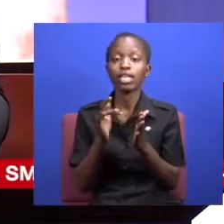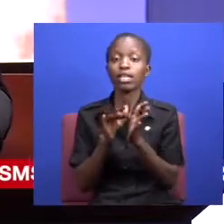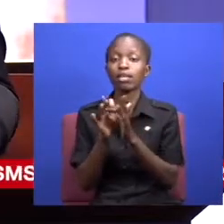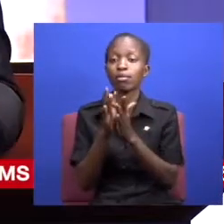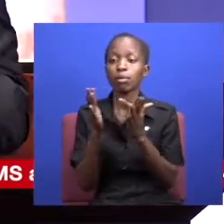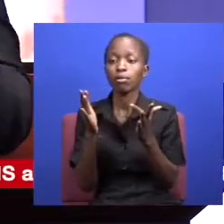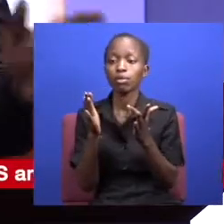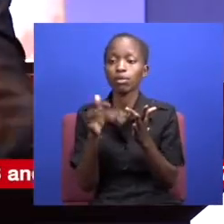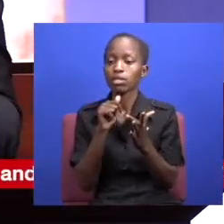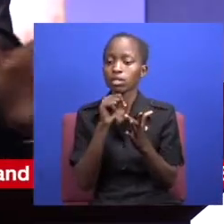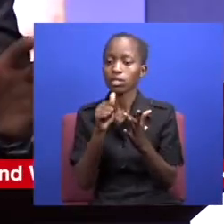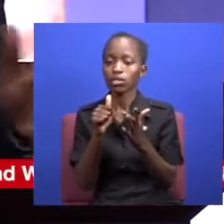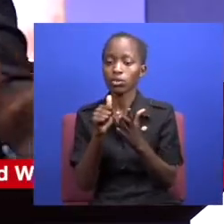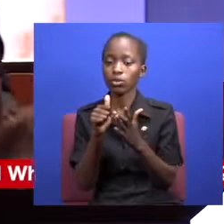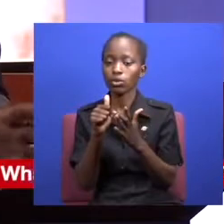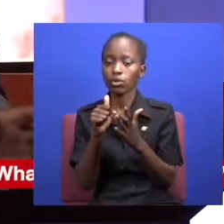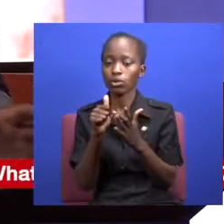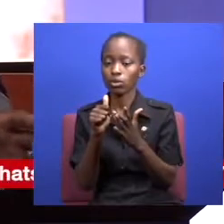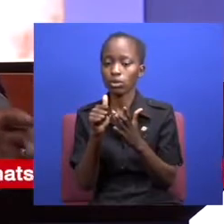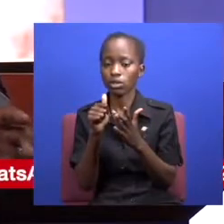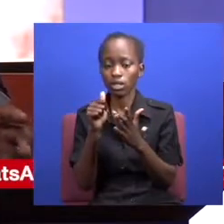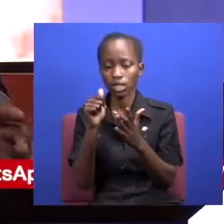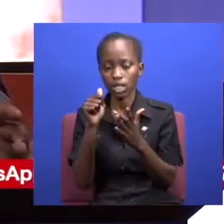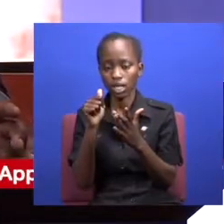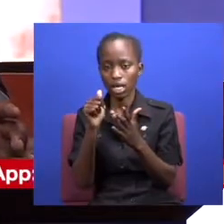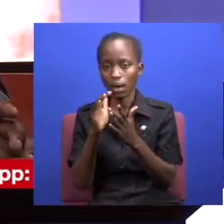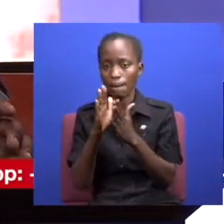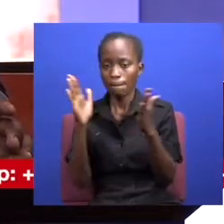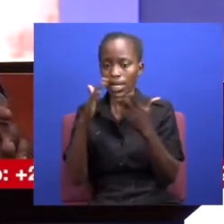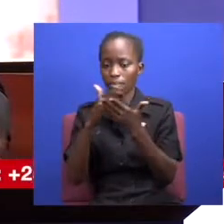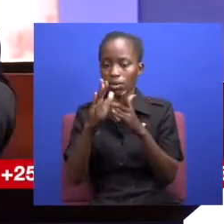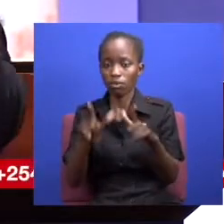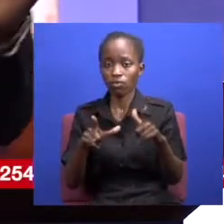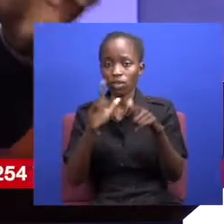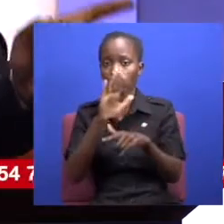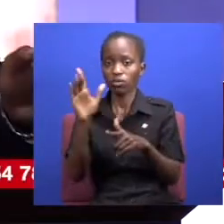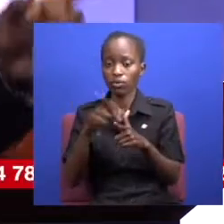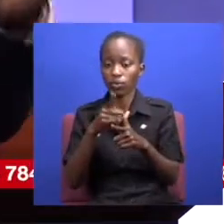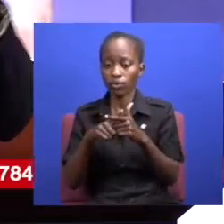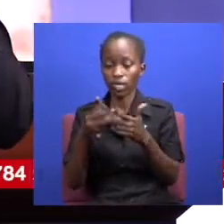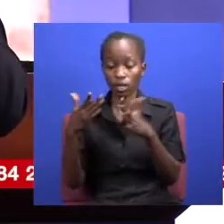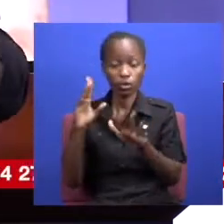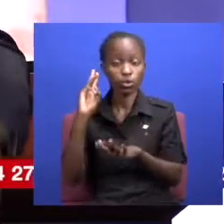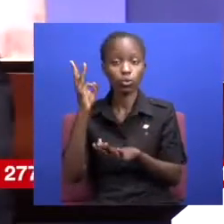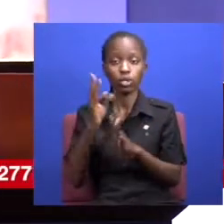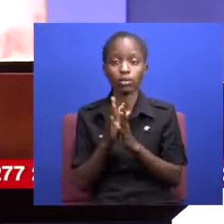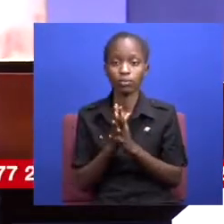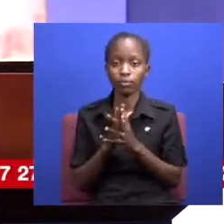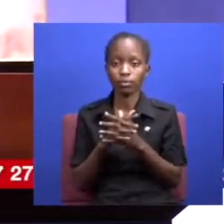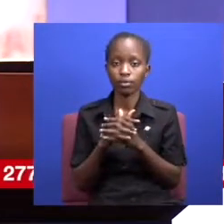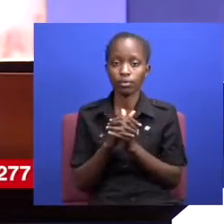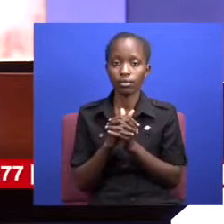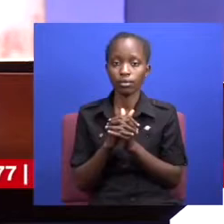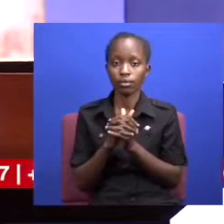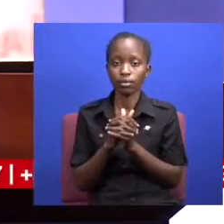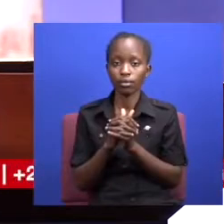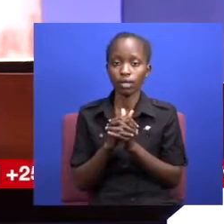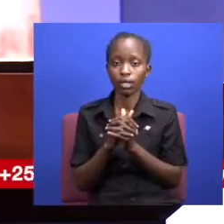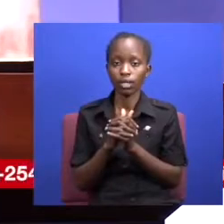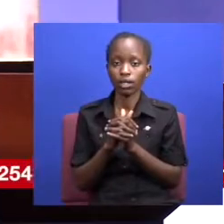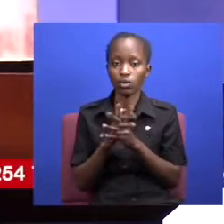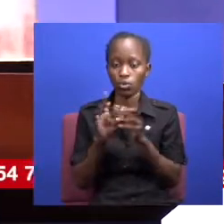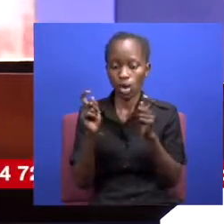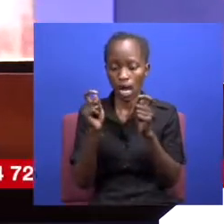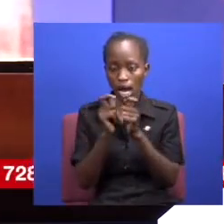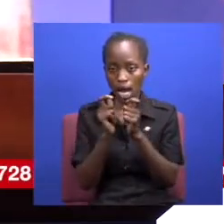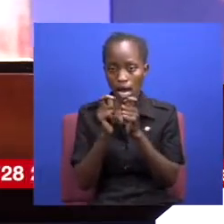the Bible is not a priority in your life, you're going to get lost along the way. You're going to get hurt in so